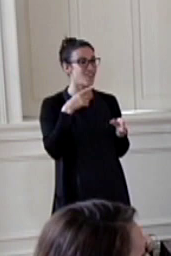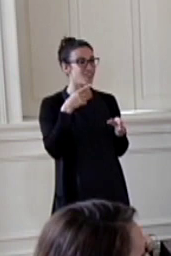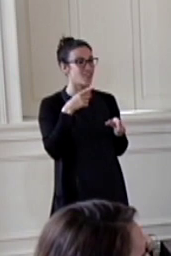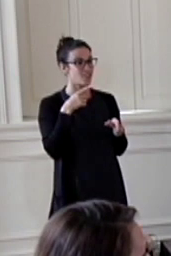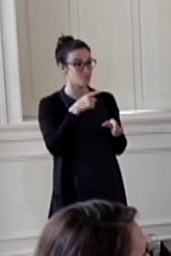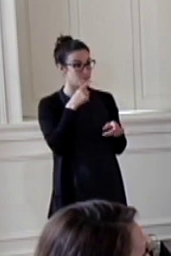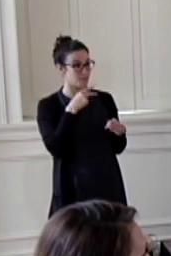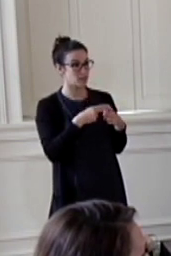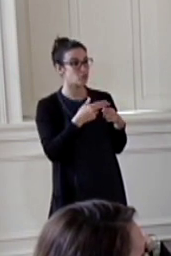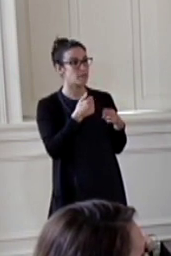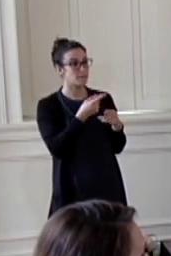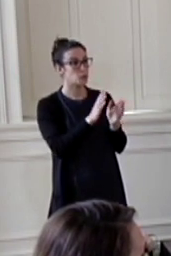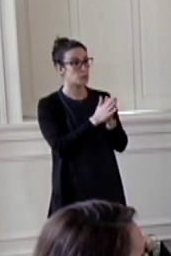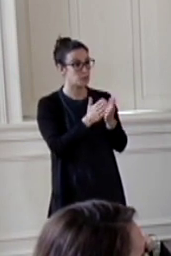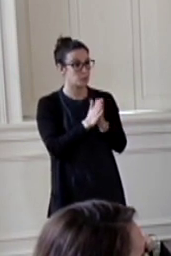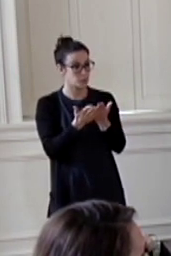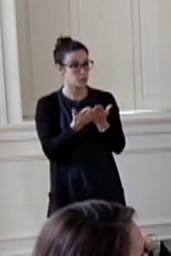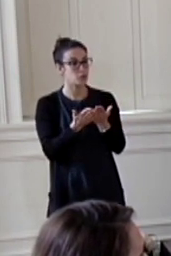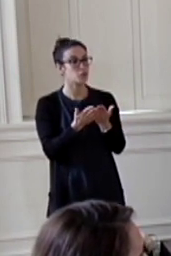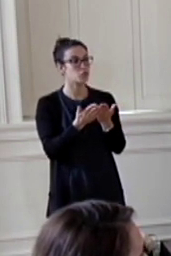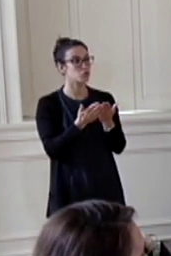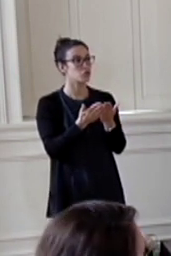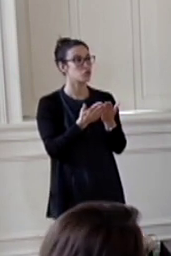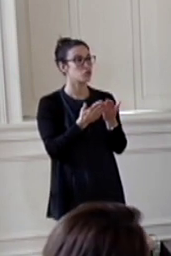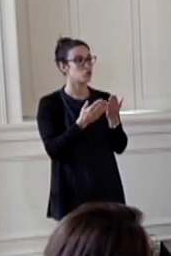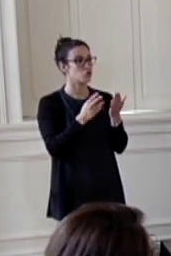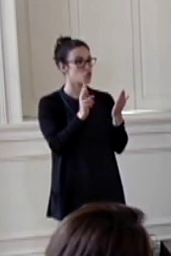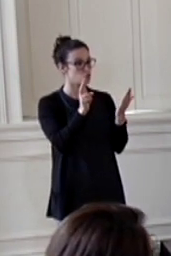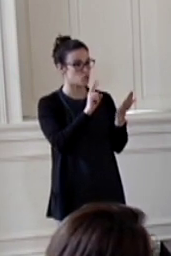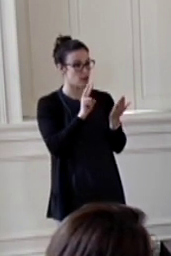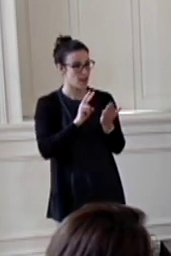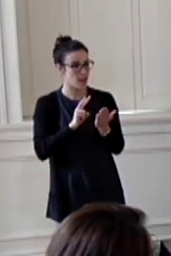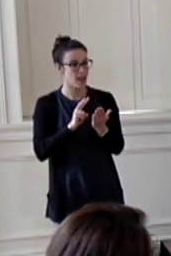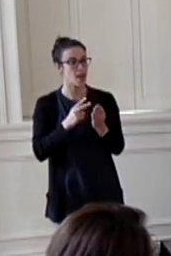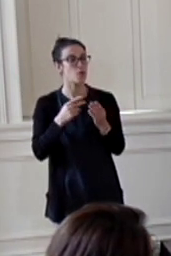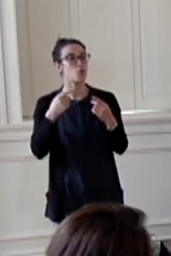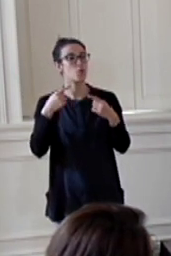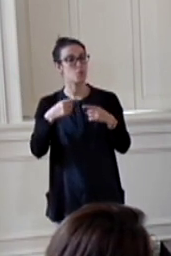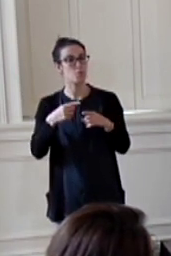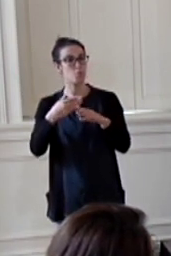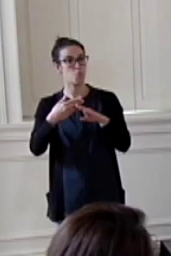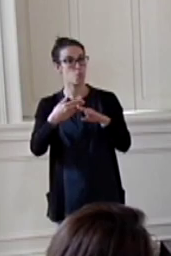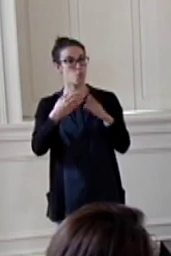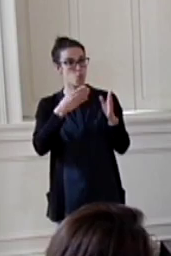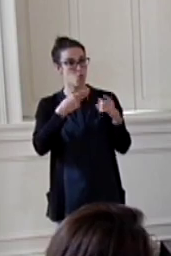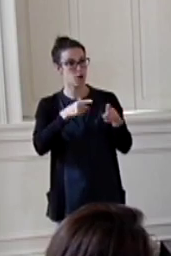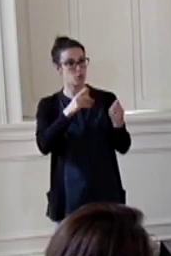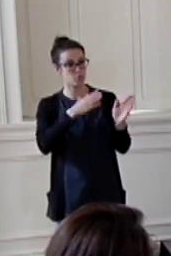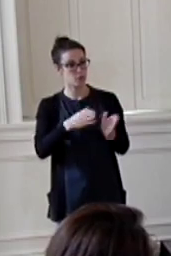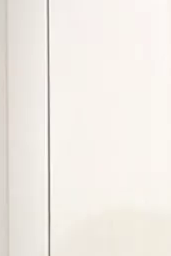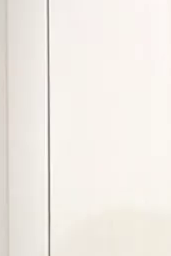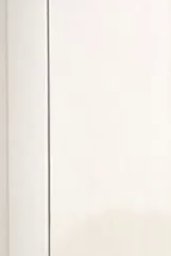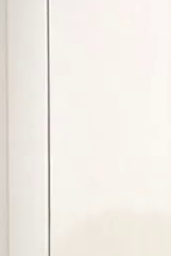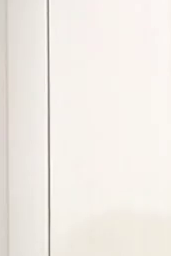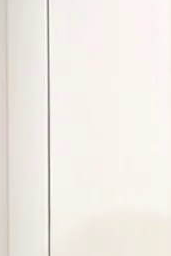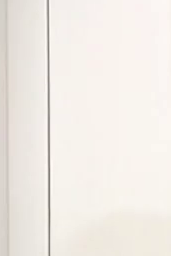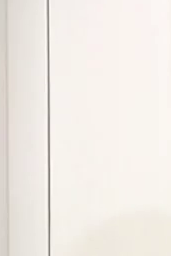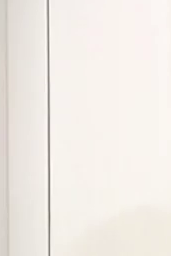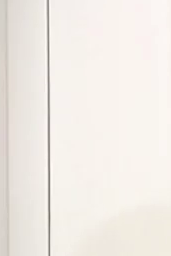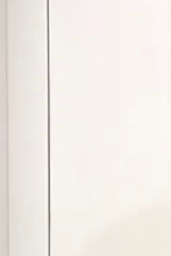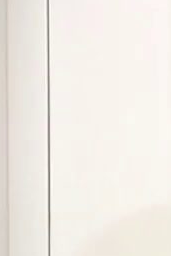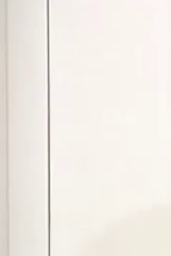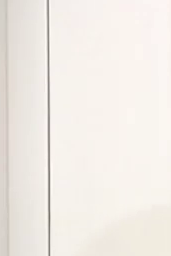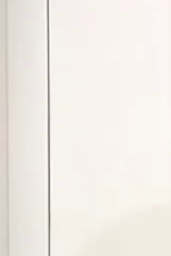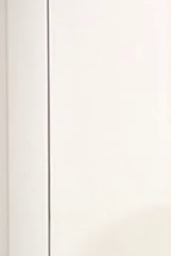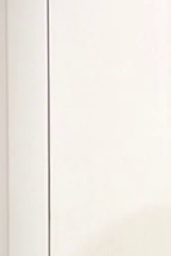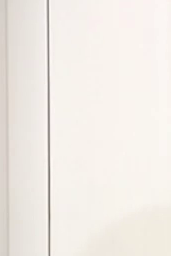You mentioned a few books that you read during the course of writing this book. What are you reading now? What am I reading now? Yeah. I'm going back and rereading